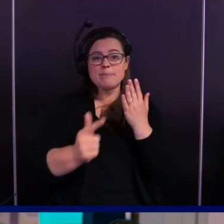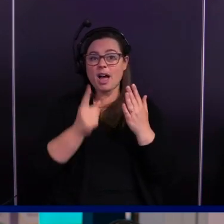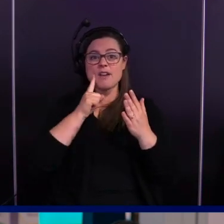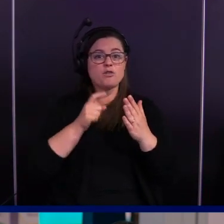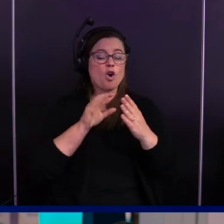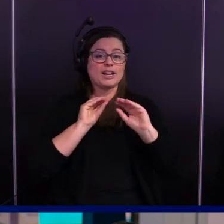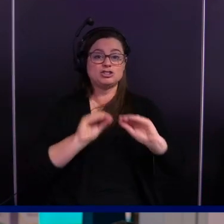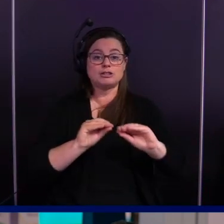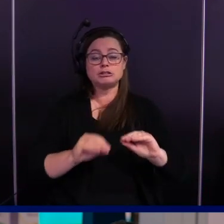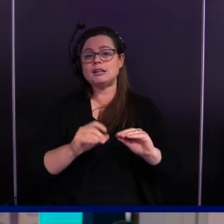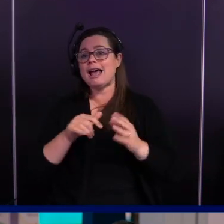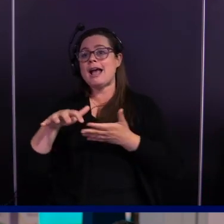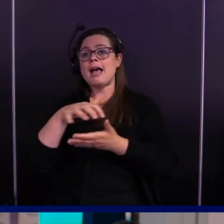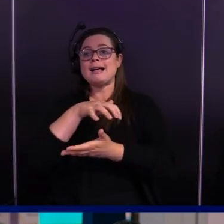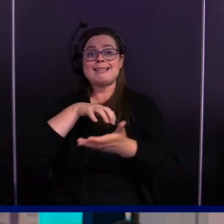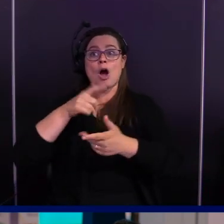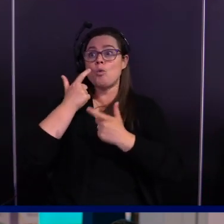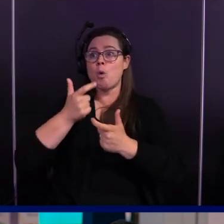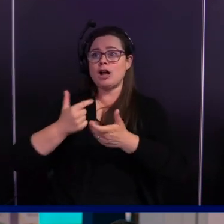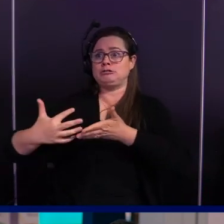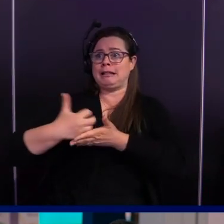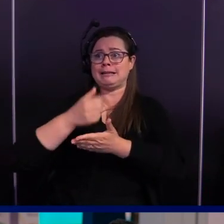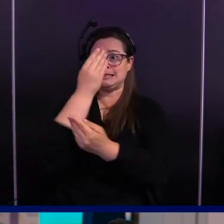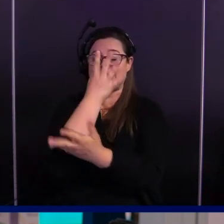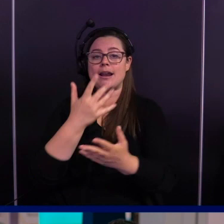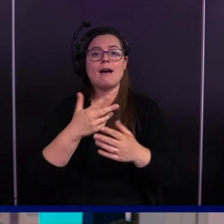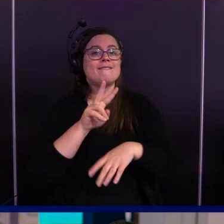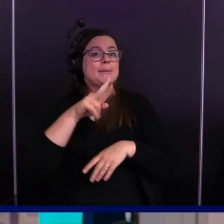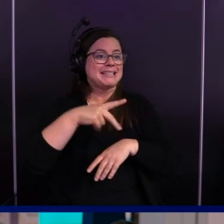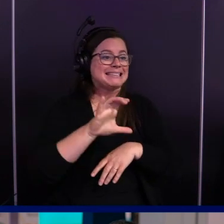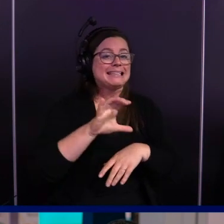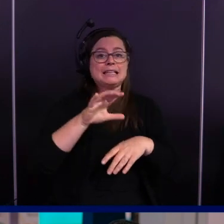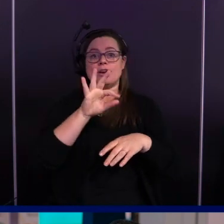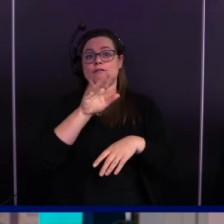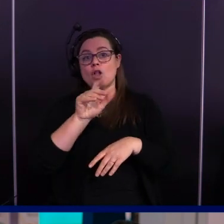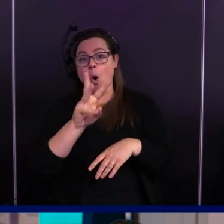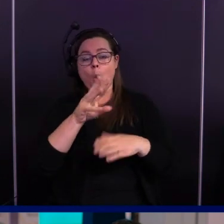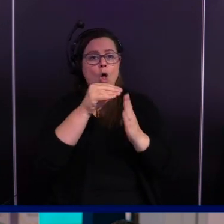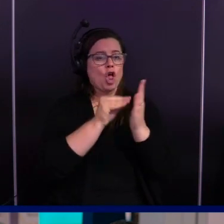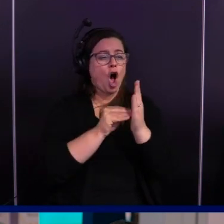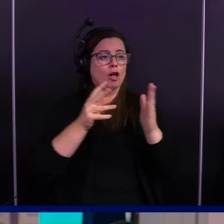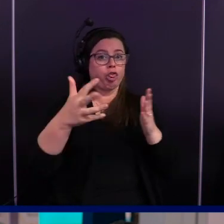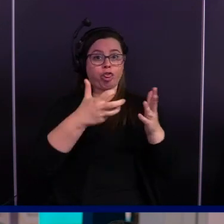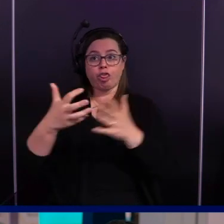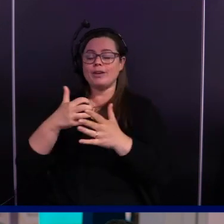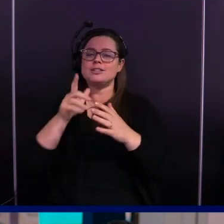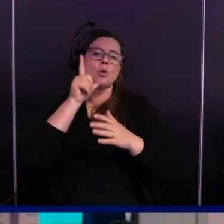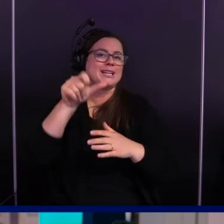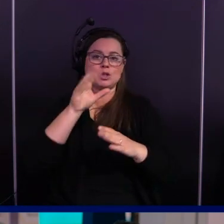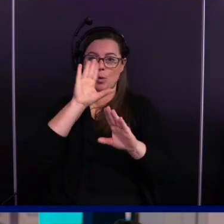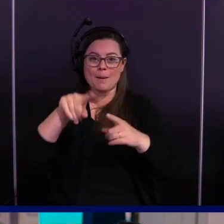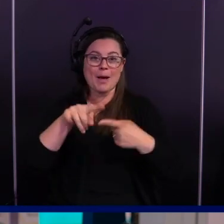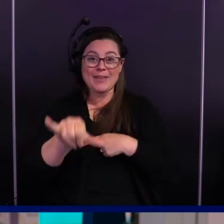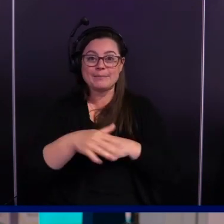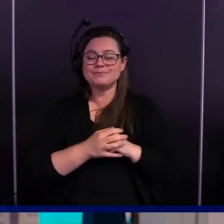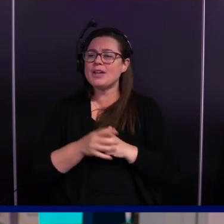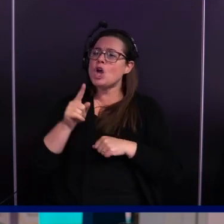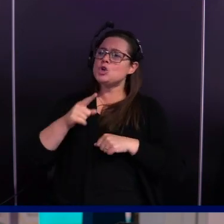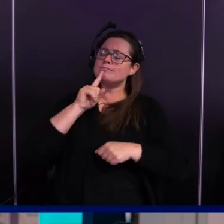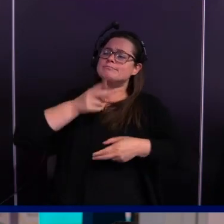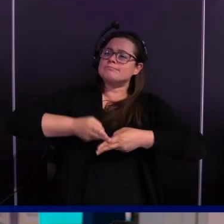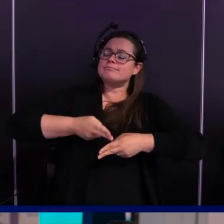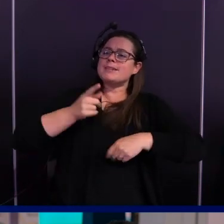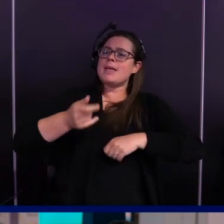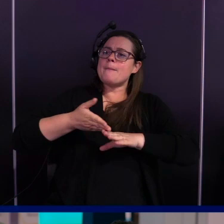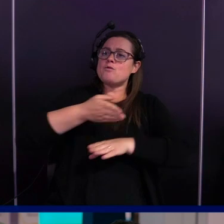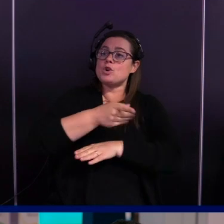from CloudWatch logs, Right. collecting data from VPC flow logs, all that and all. You touched on it earlier, and just think if you're